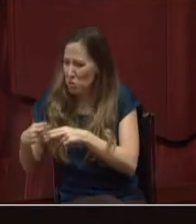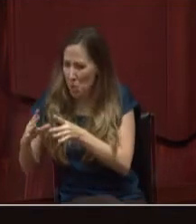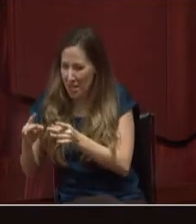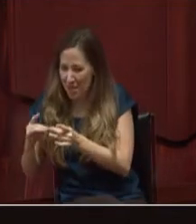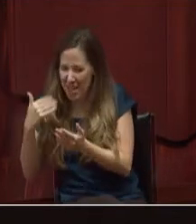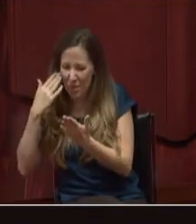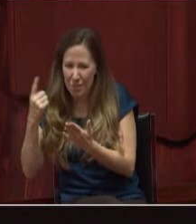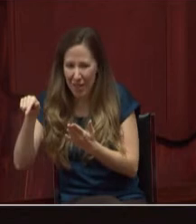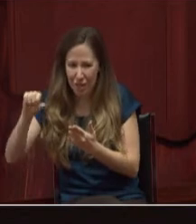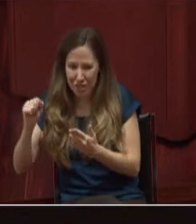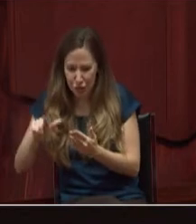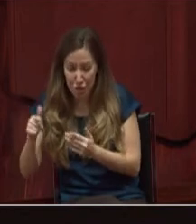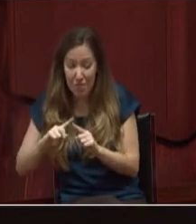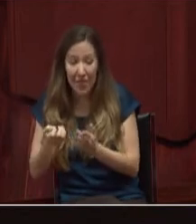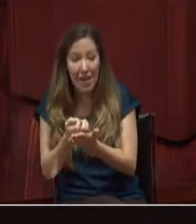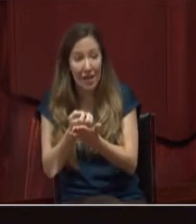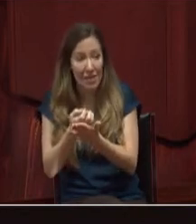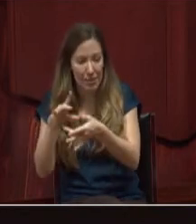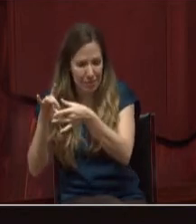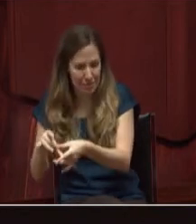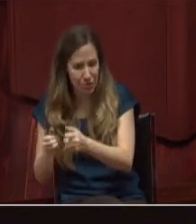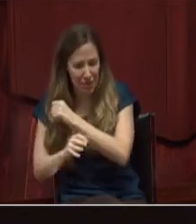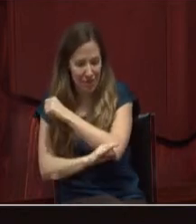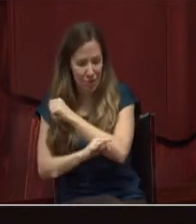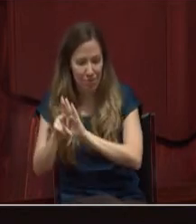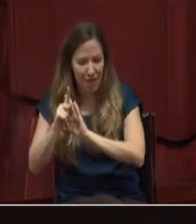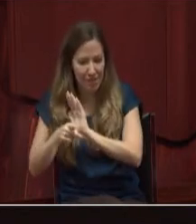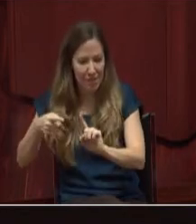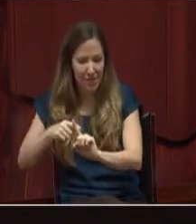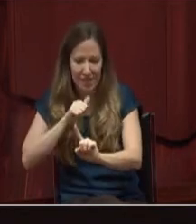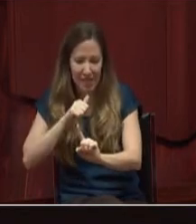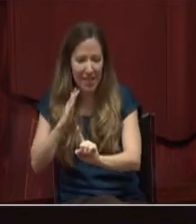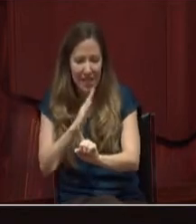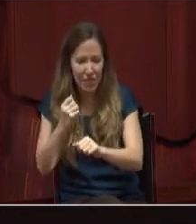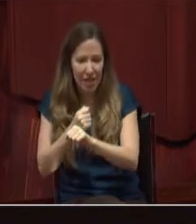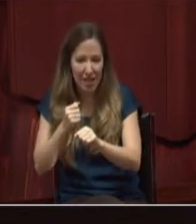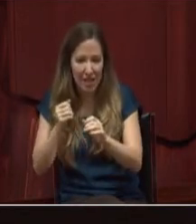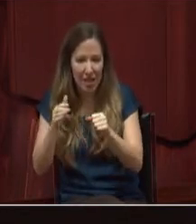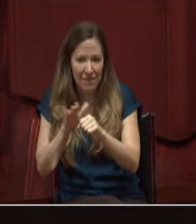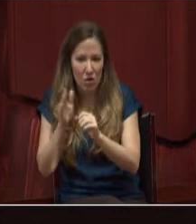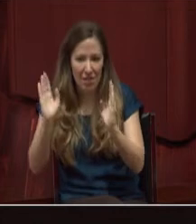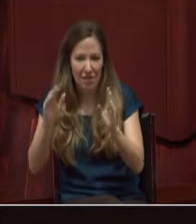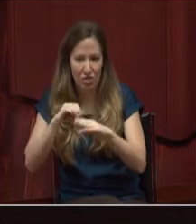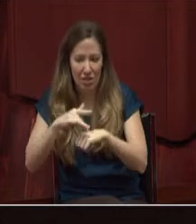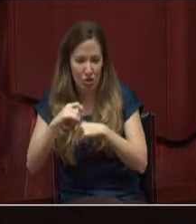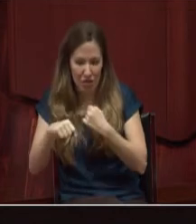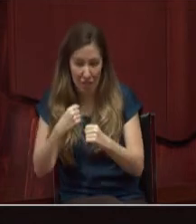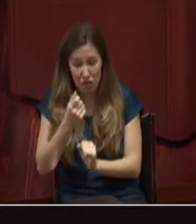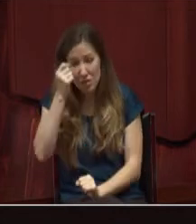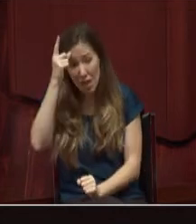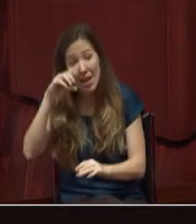else's turn, but the economic dimensions of foreign policy didn't get full attention, at least in the early years. Now, in all